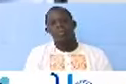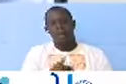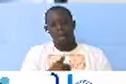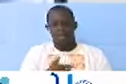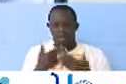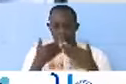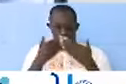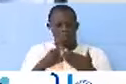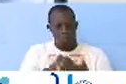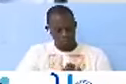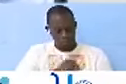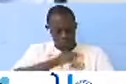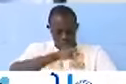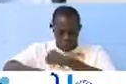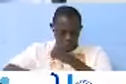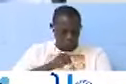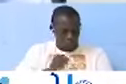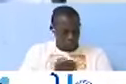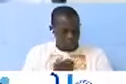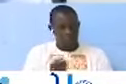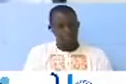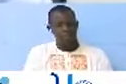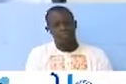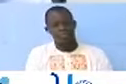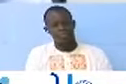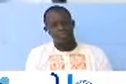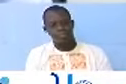informed his wife that today,